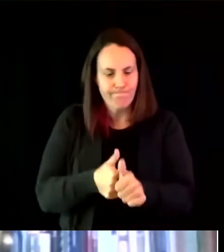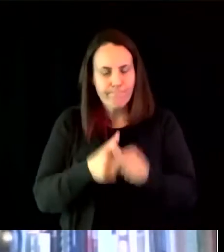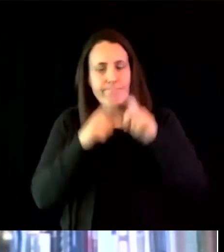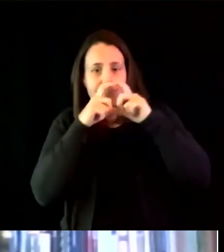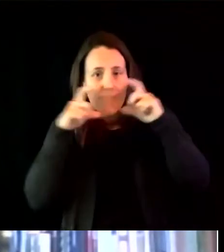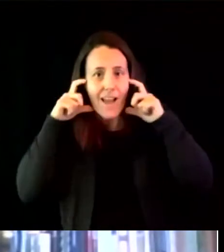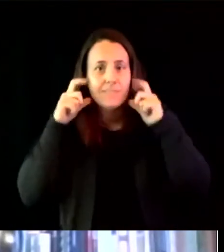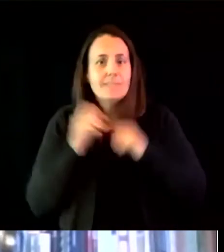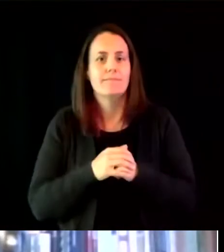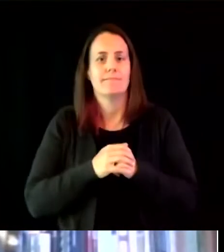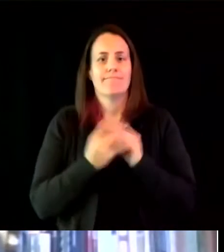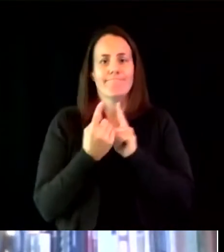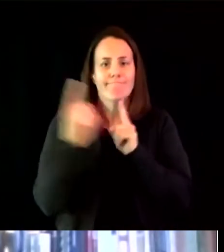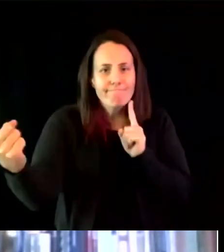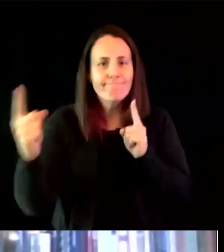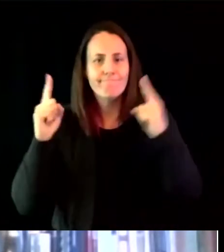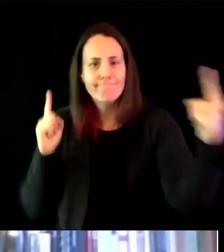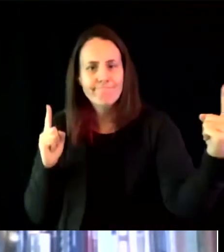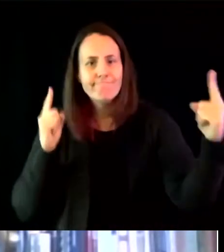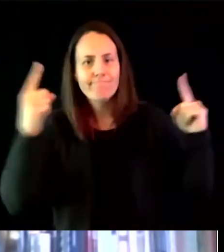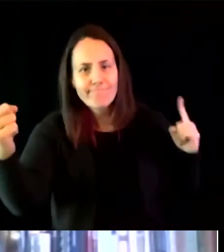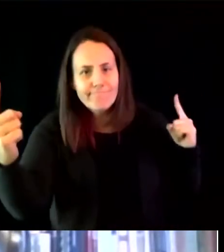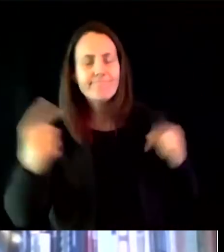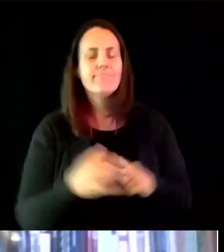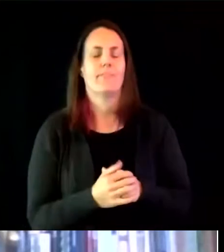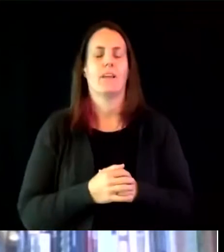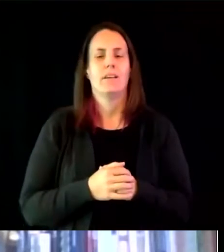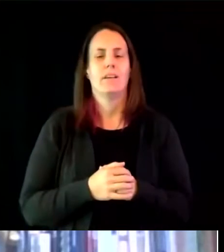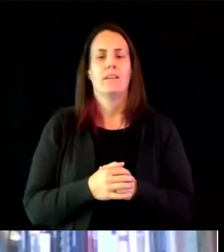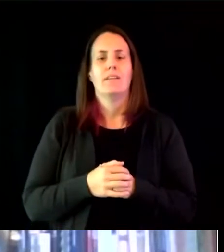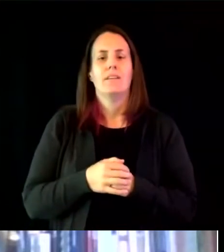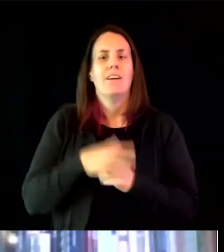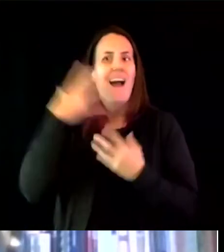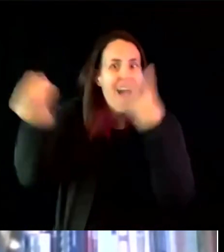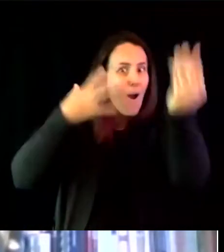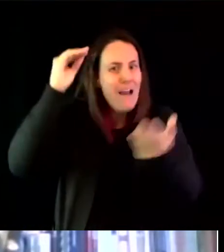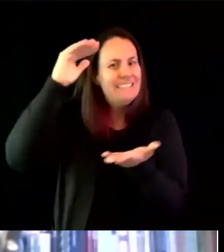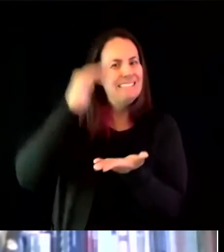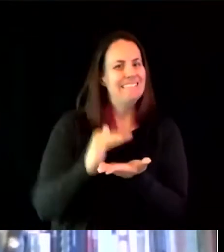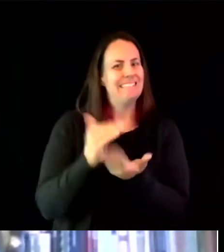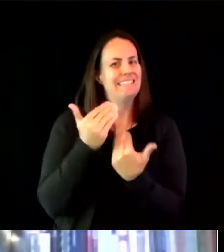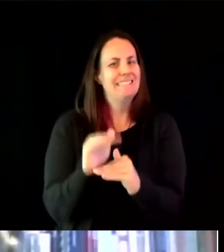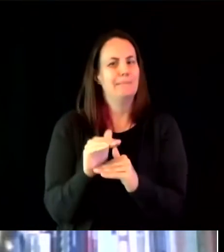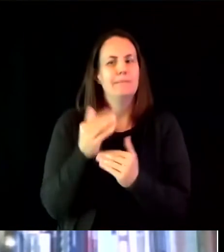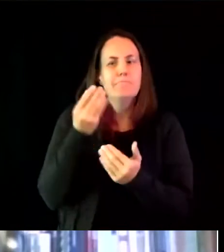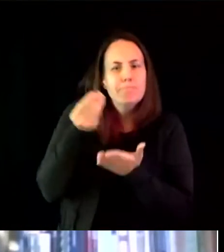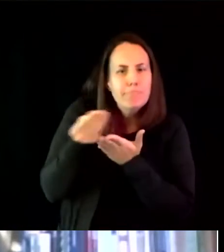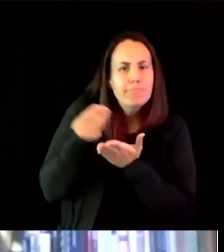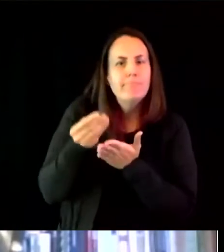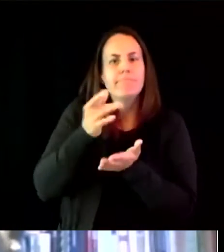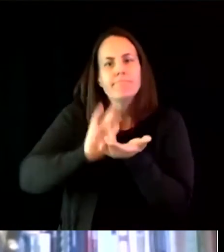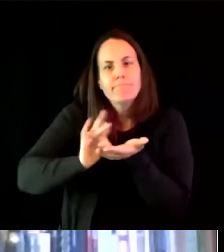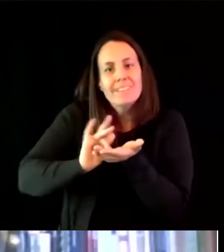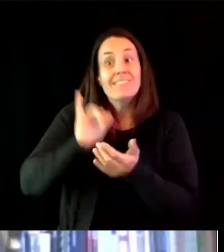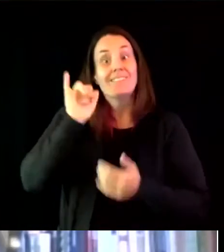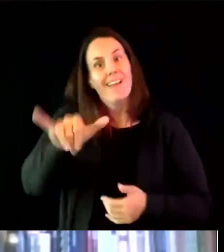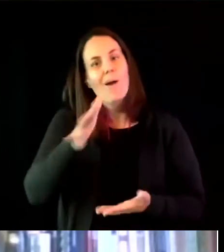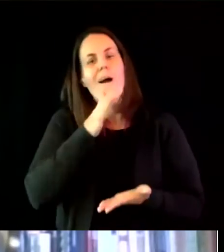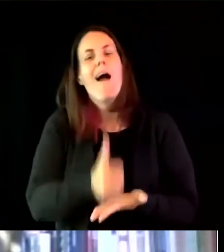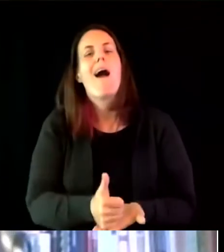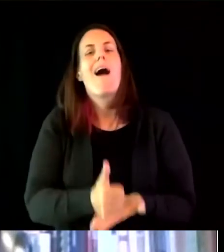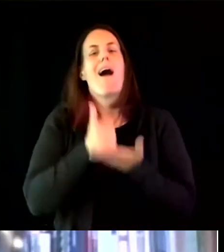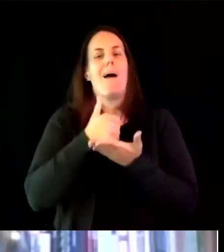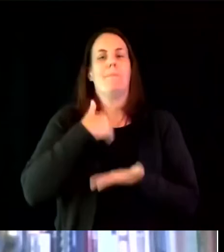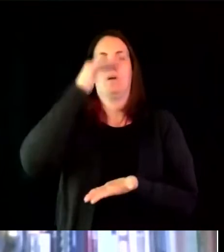proper behavior together, we can change the curve on this. So as I said, it doesn't